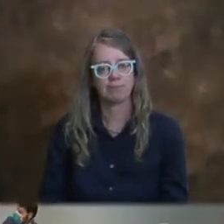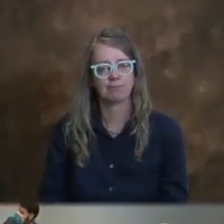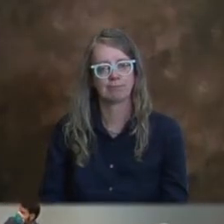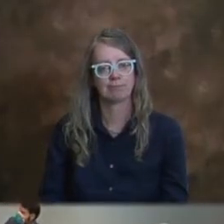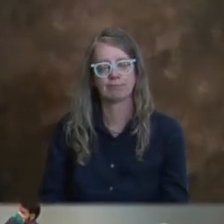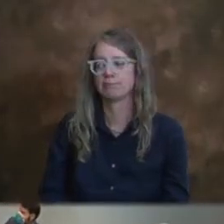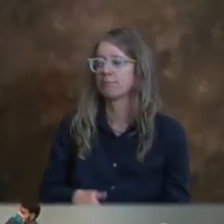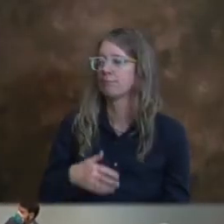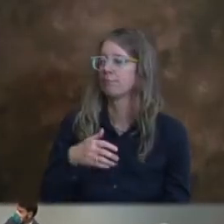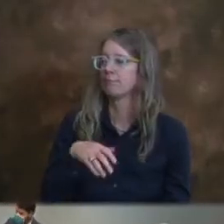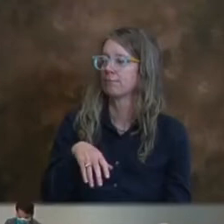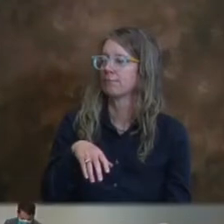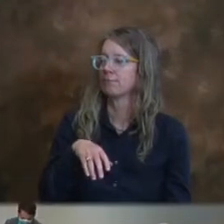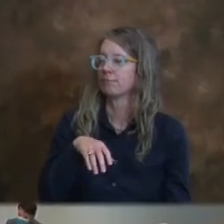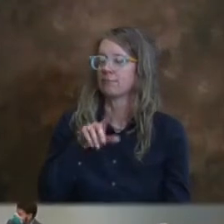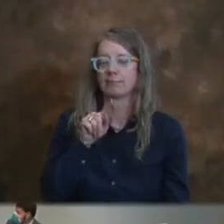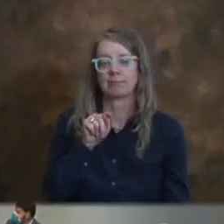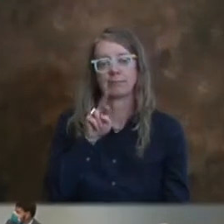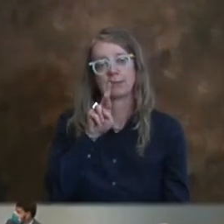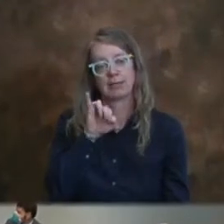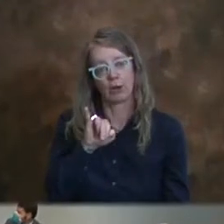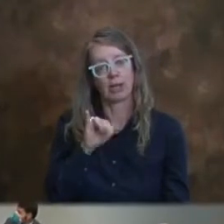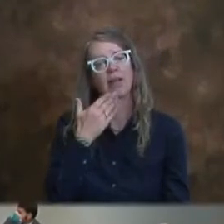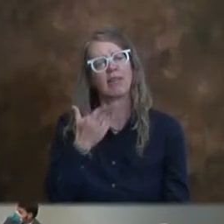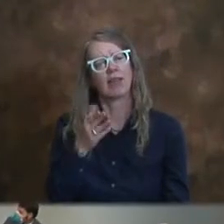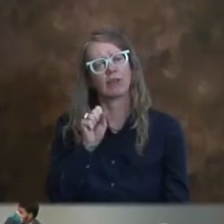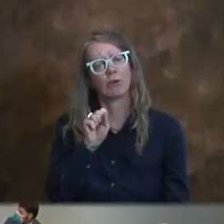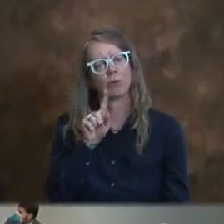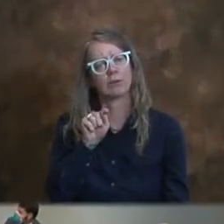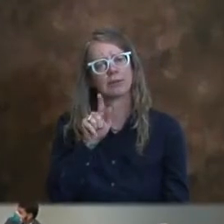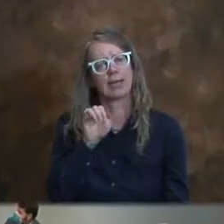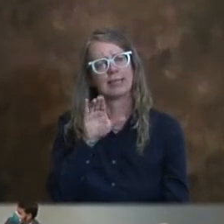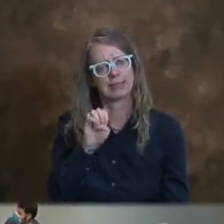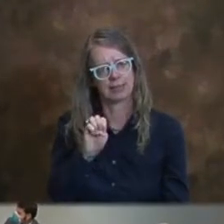Thank you, Stacy. I have a question. So